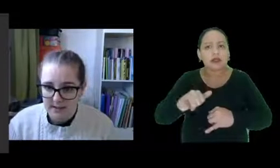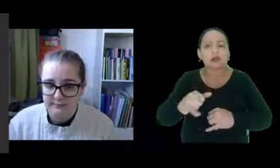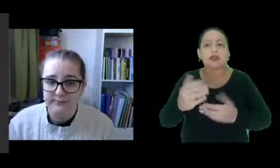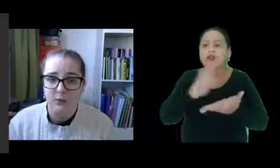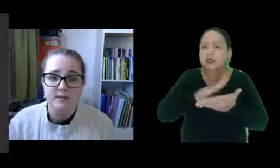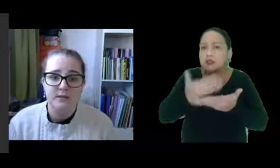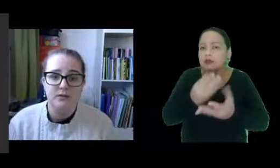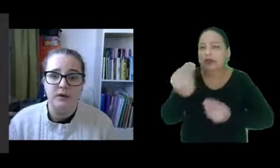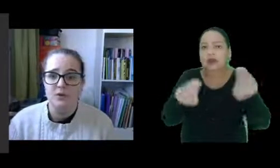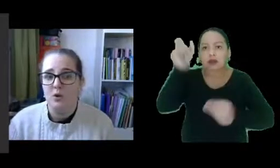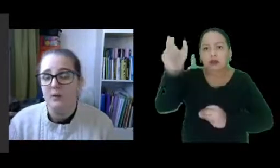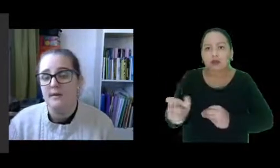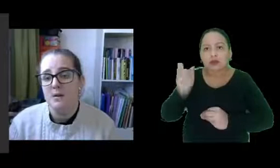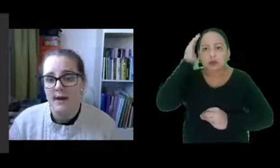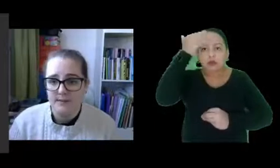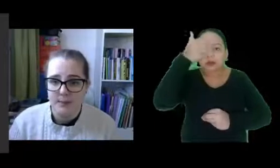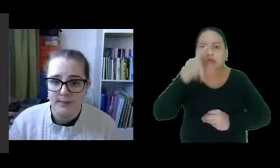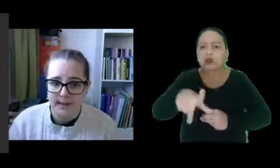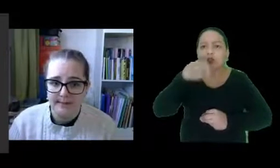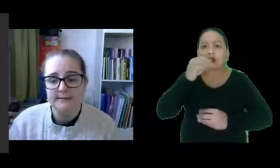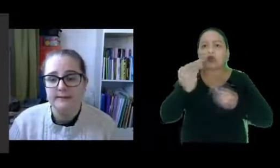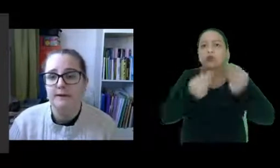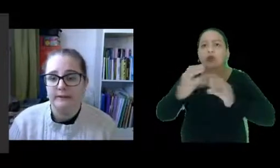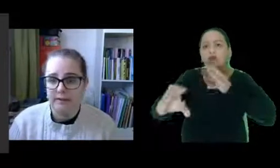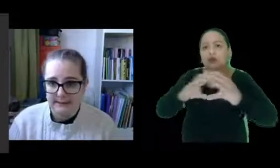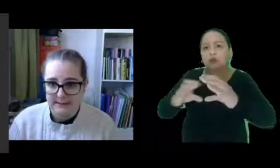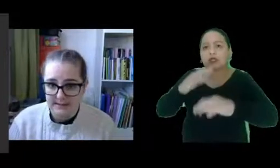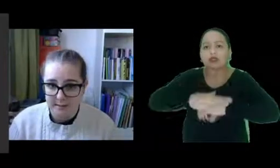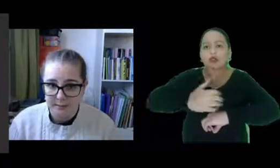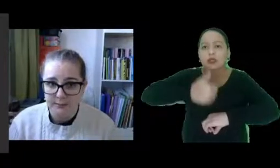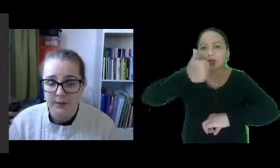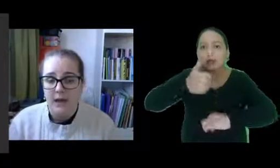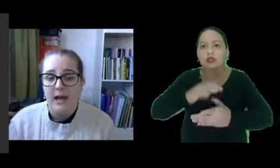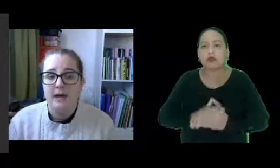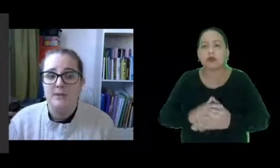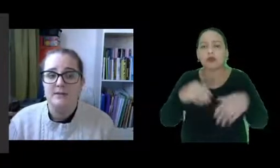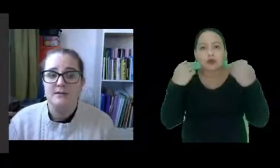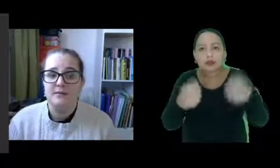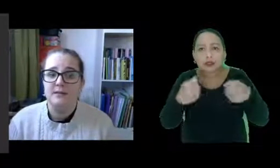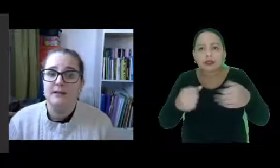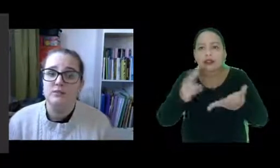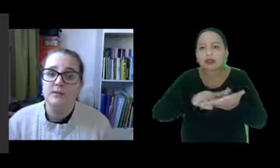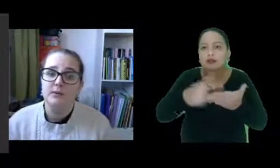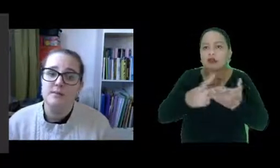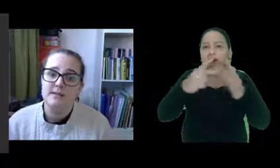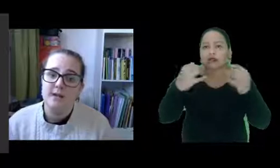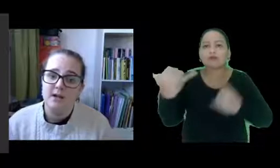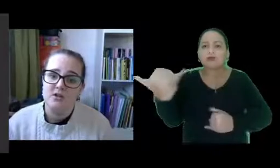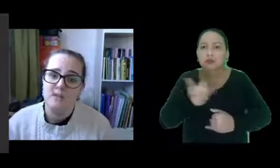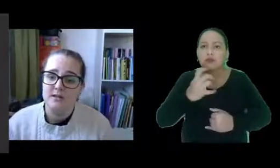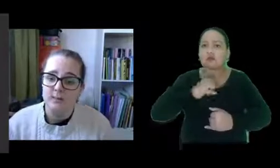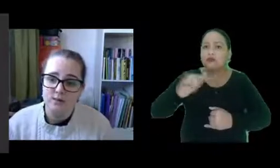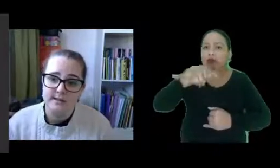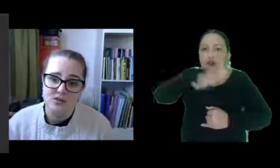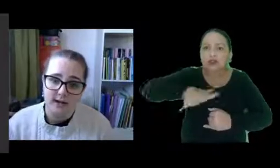deafblind person using the most appropriate form of communication, that is, the interpretation. He needs to do the